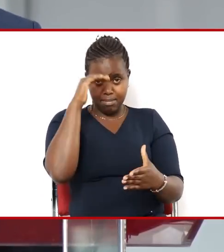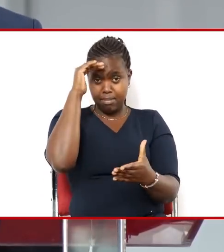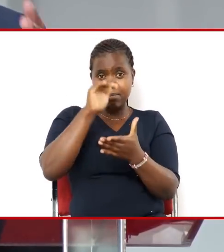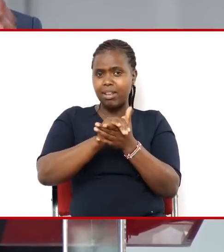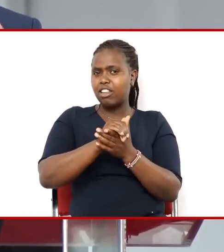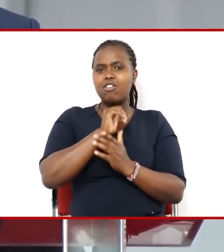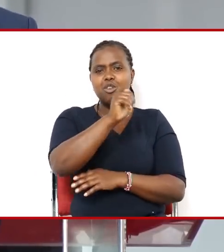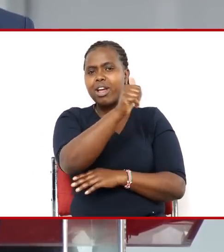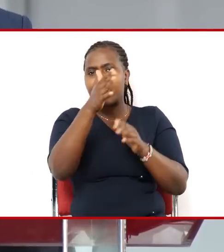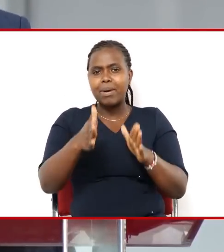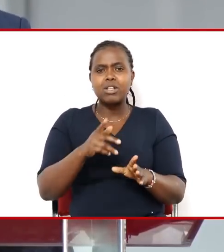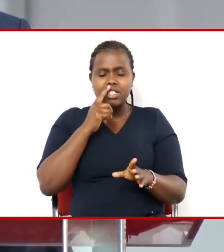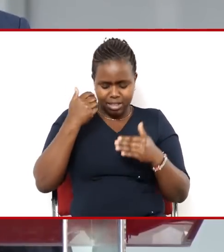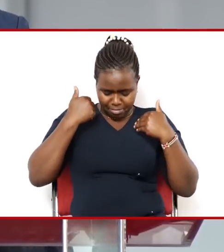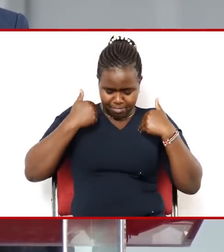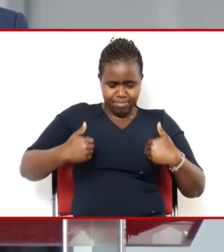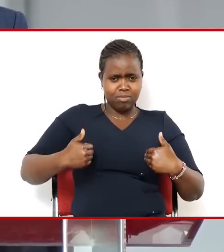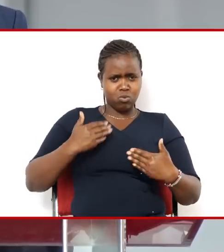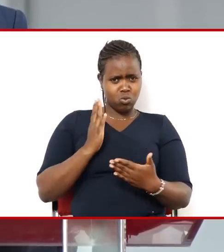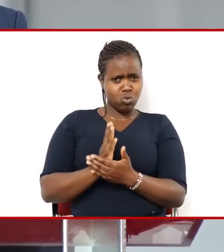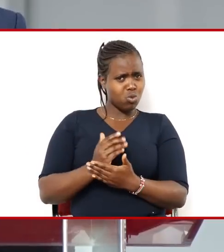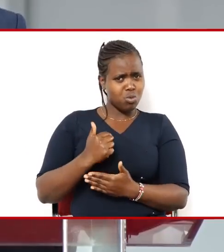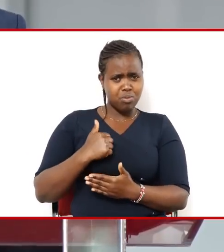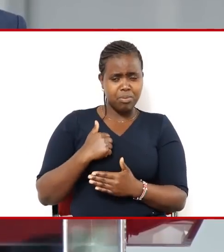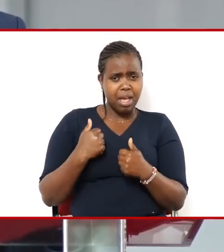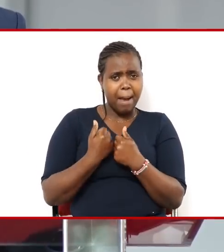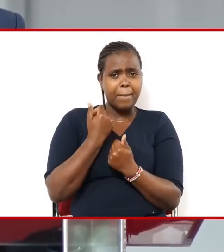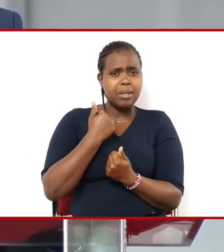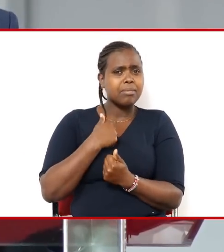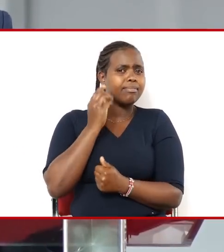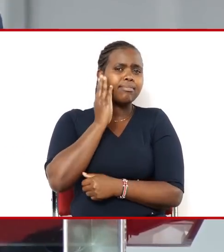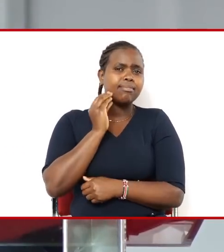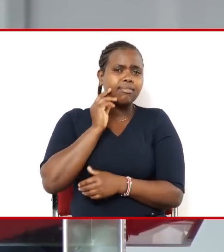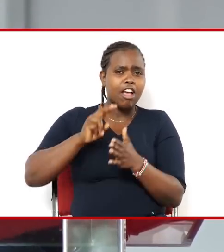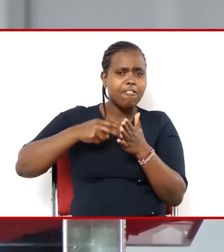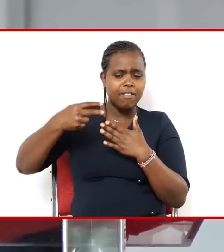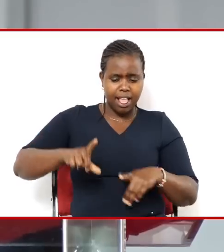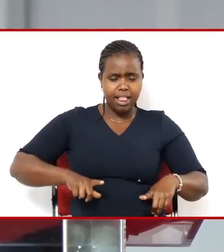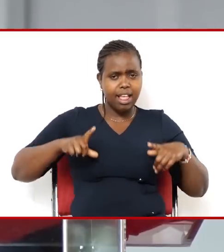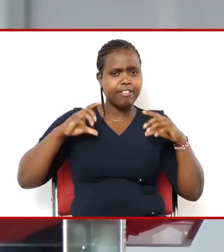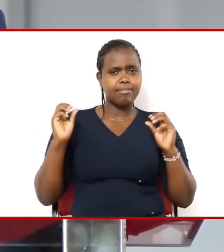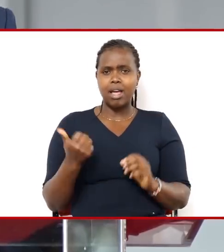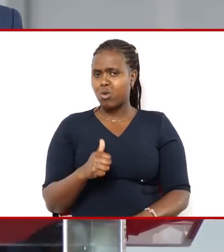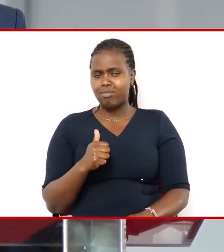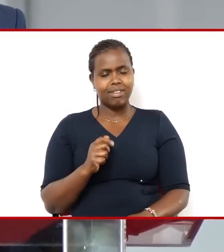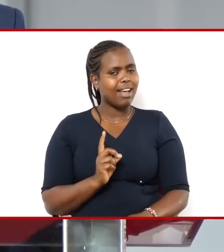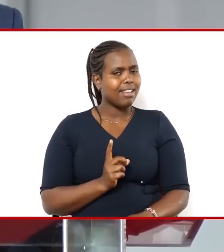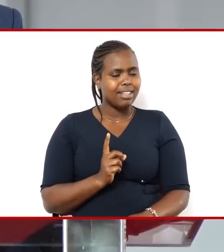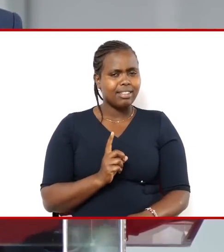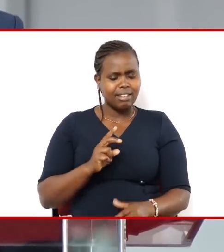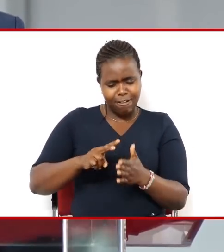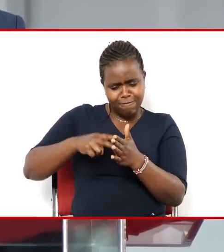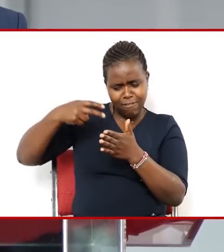believe no one will say, as a human being, that at no point have they experienced failure in their life.